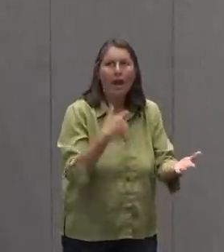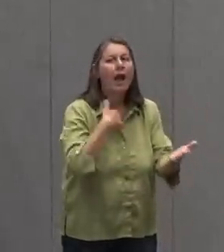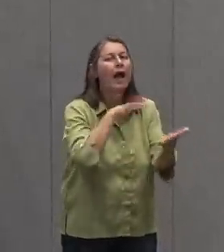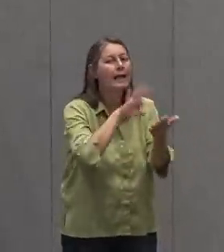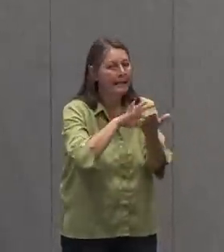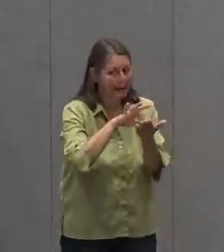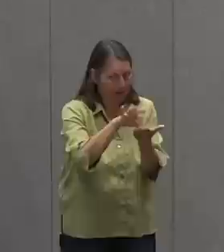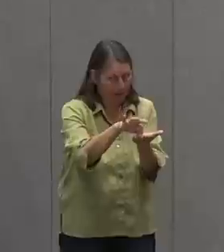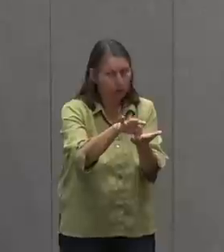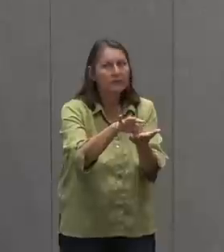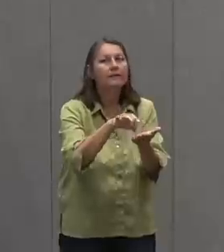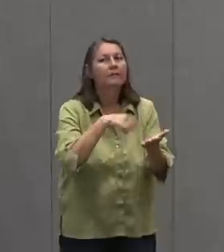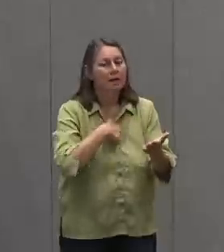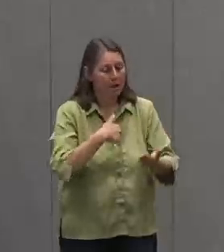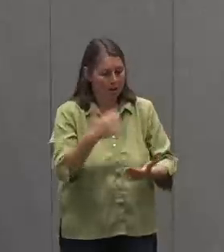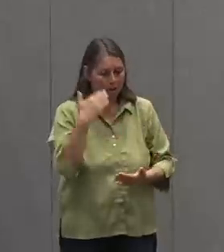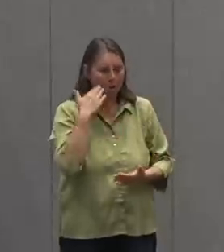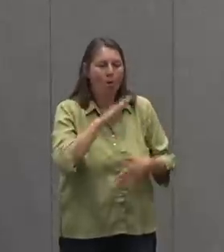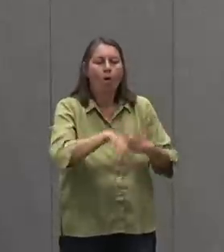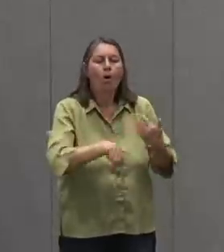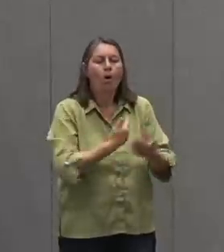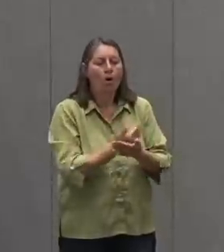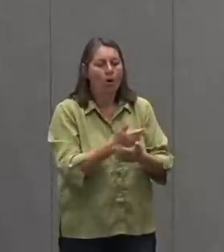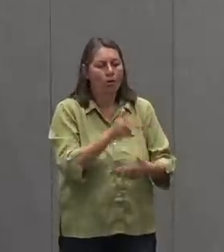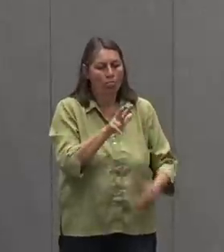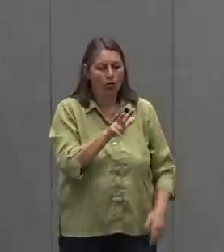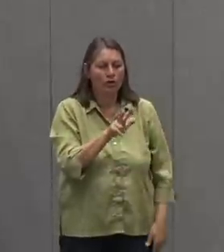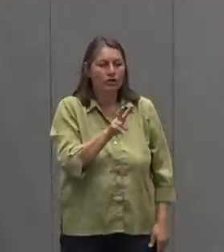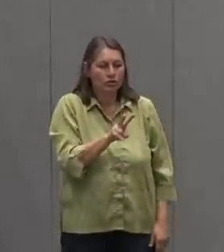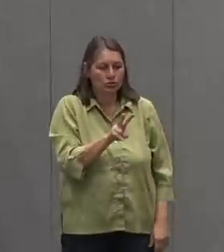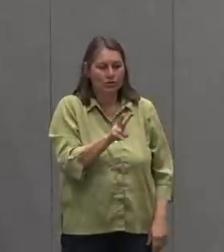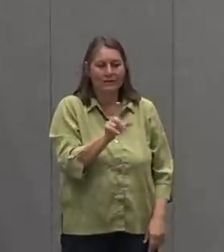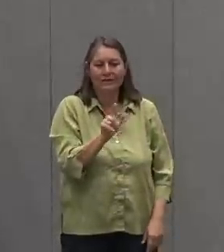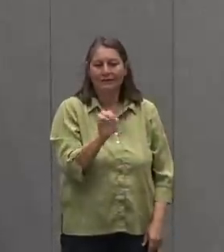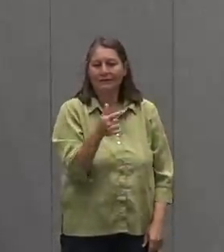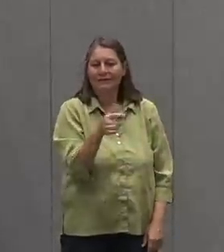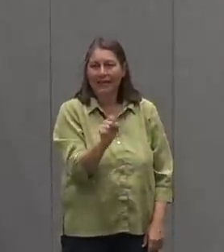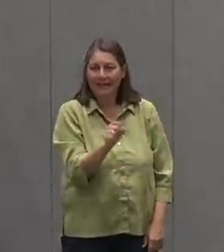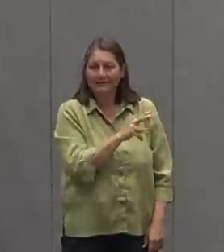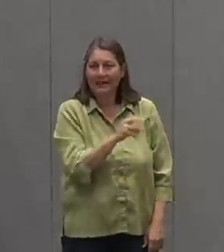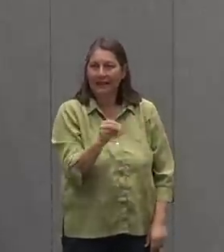them, all 32 legs and everything.